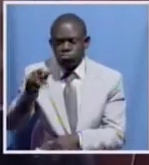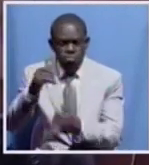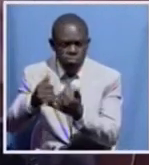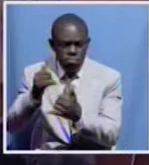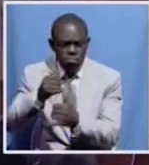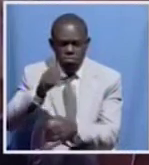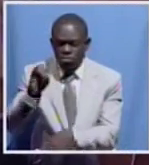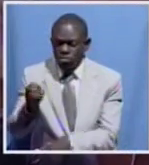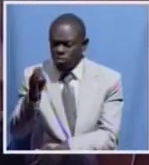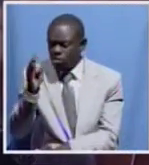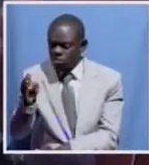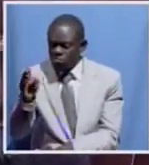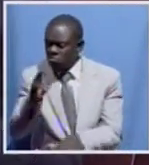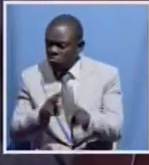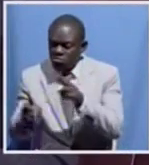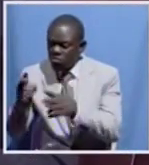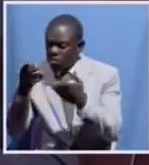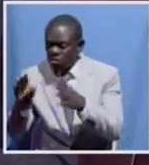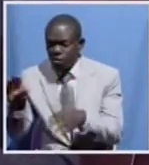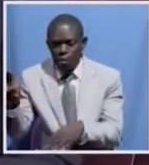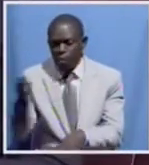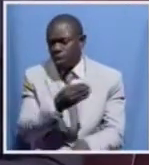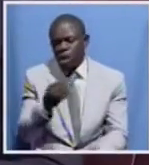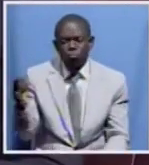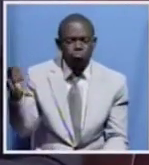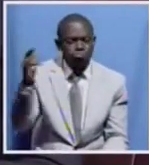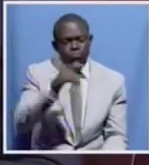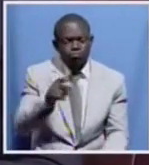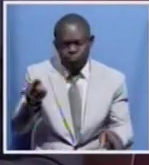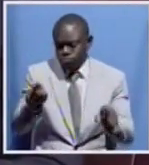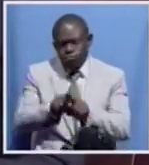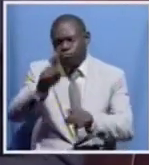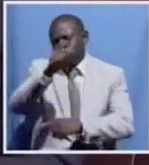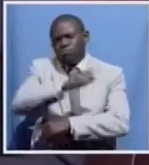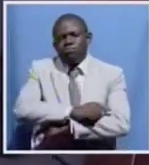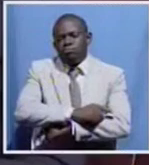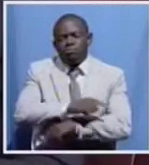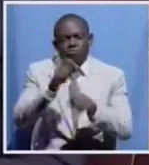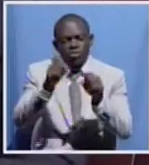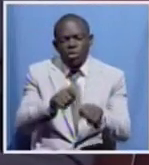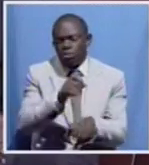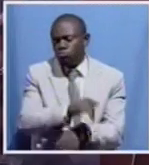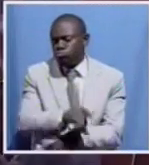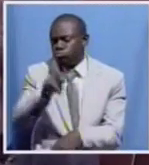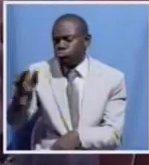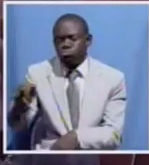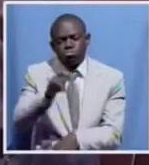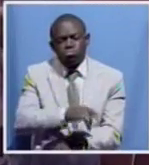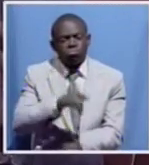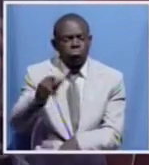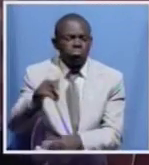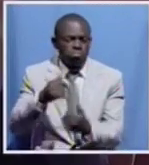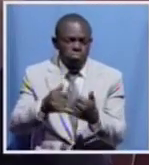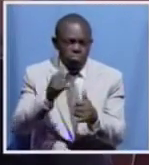2-3 trips. You have Turkish Airlines is coming to Lusaka, Zambia. You have Emirates has always been